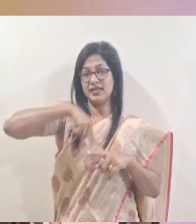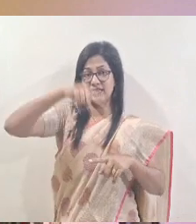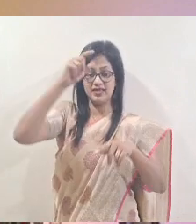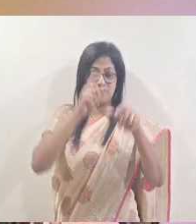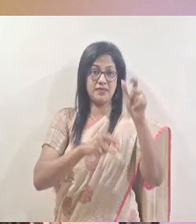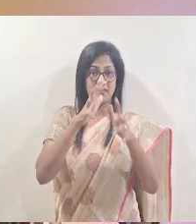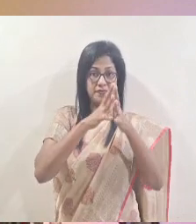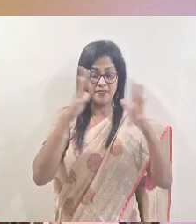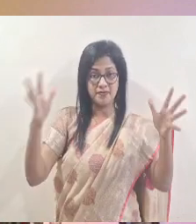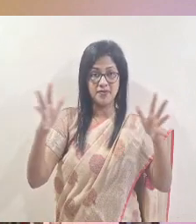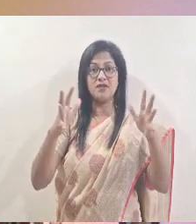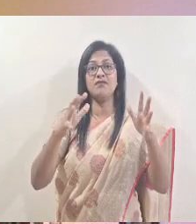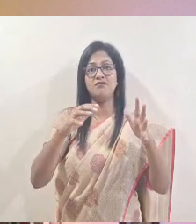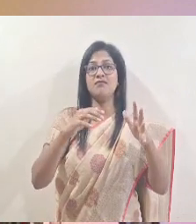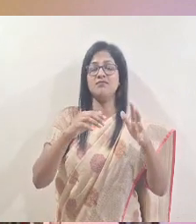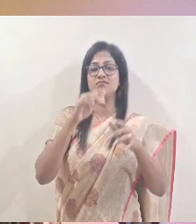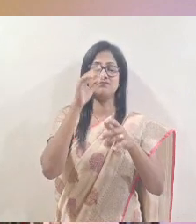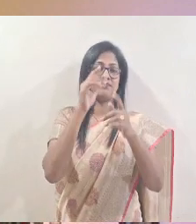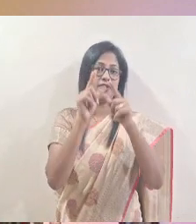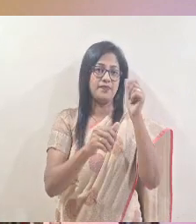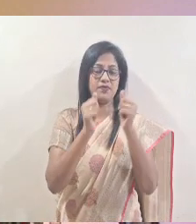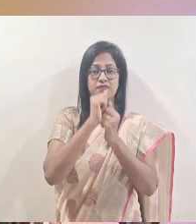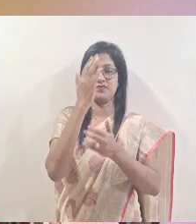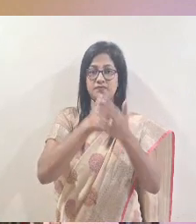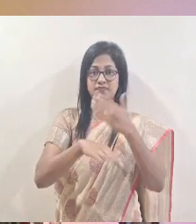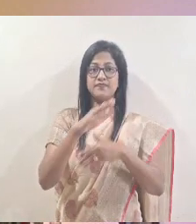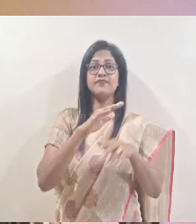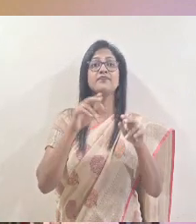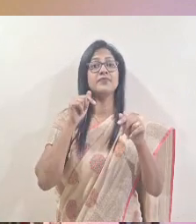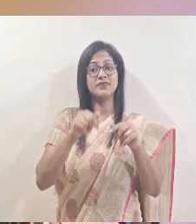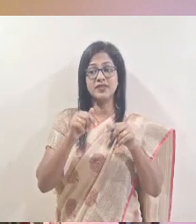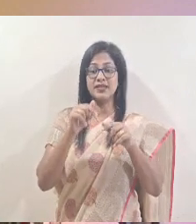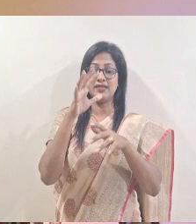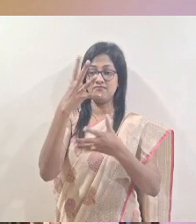disability. Inclusion of these population can ensure